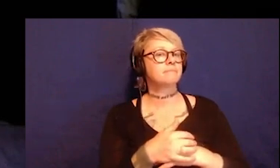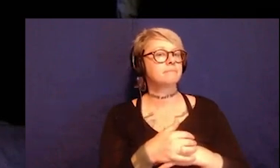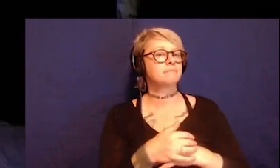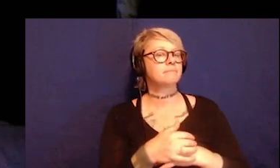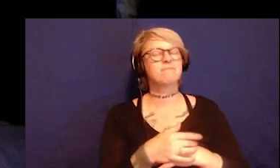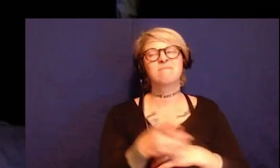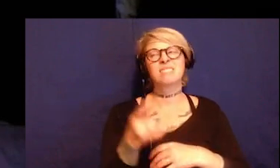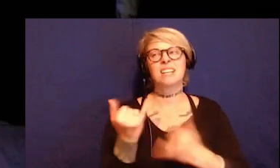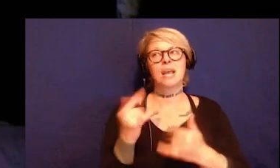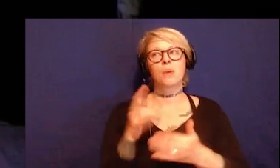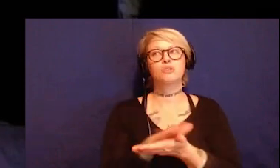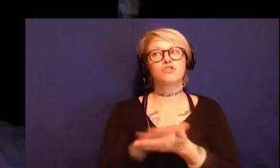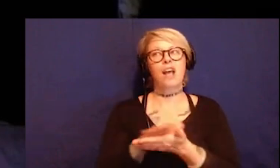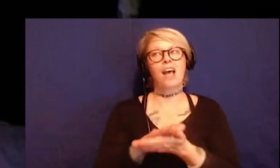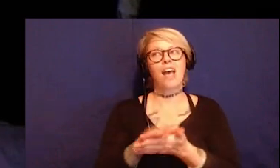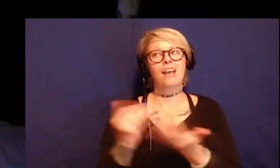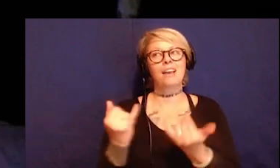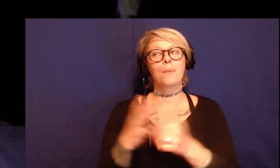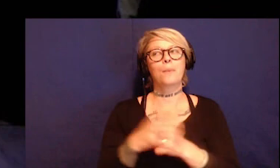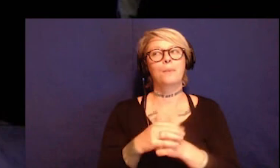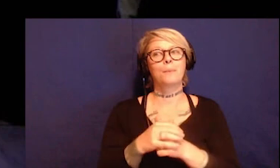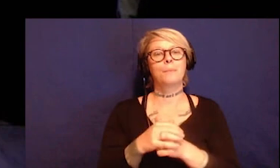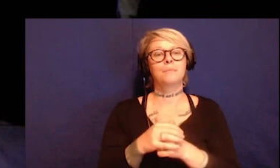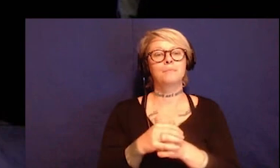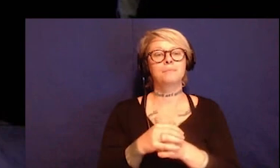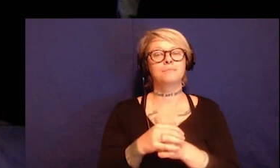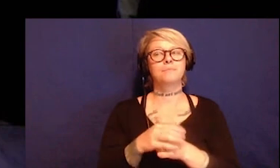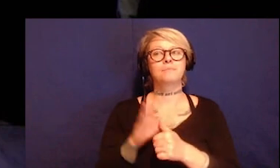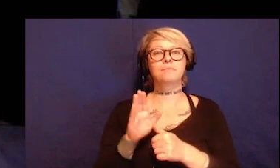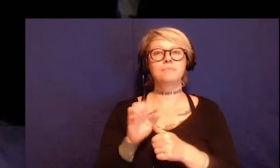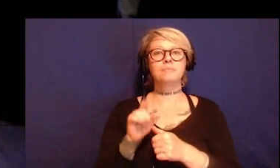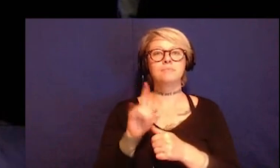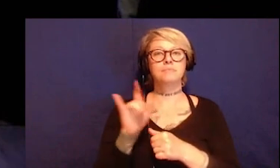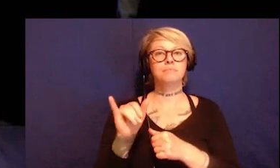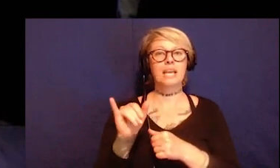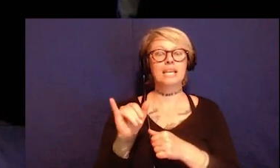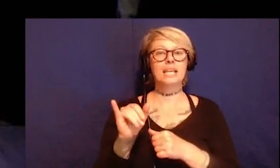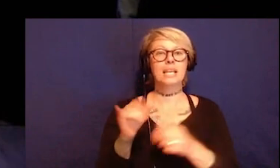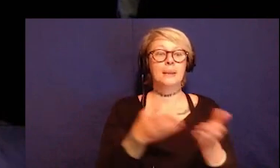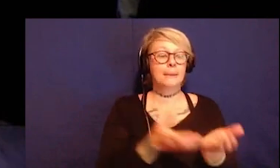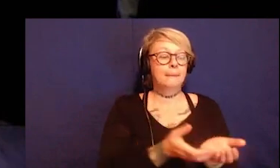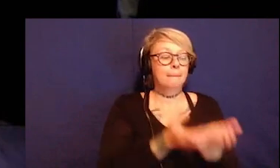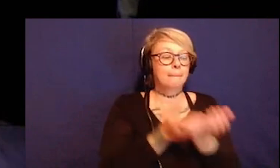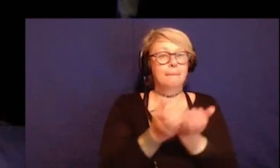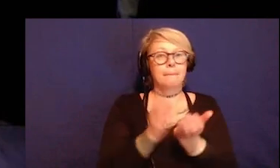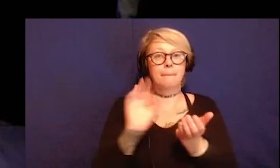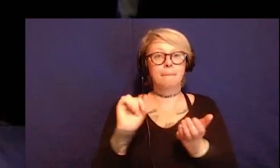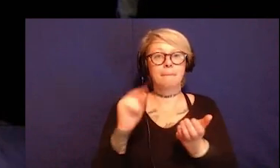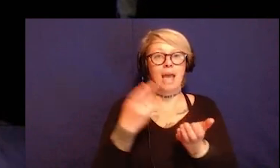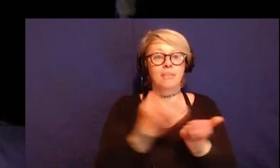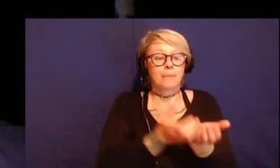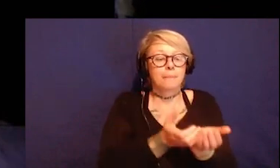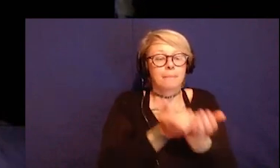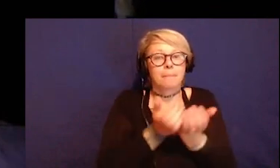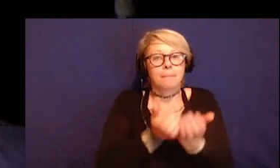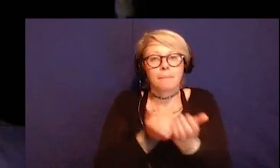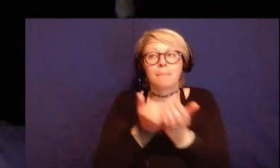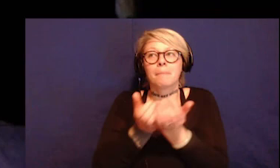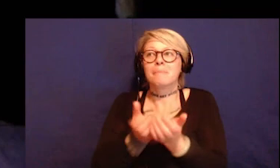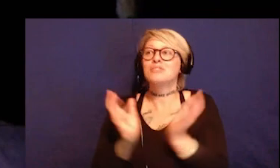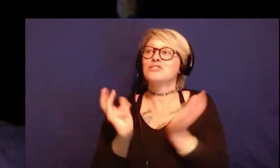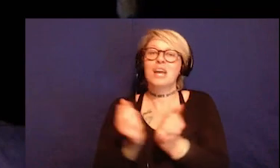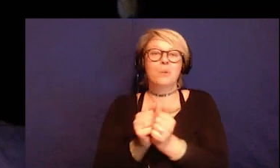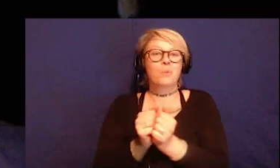Let's get you dried up. Betty grabs the tiny bath and carries it towards the bathroom, continuing in lighthearted